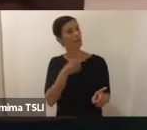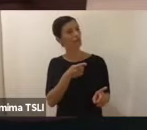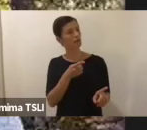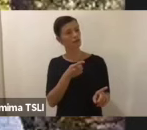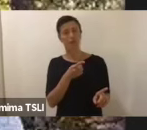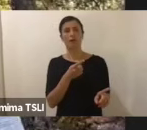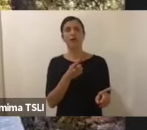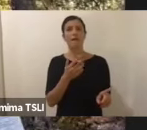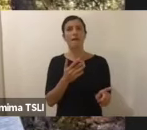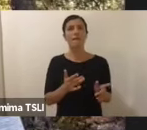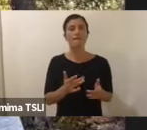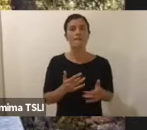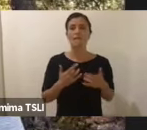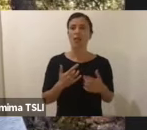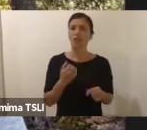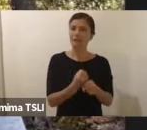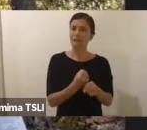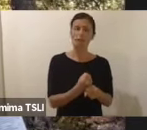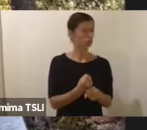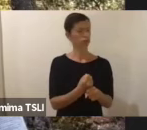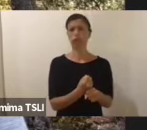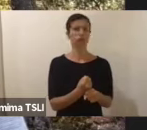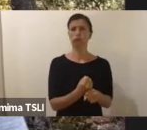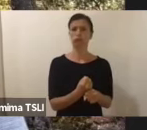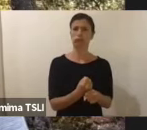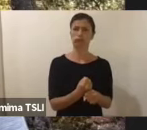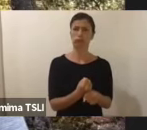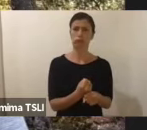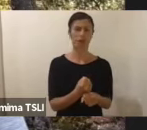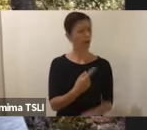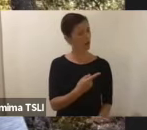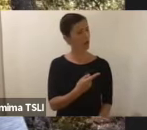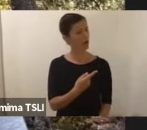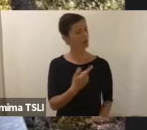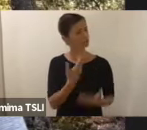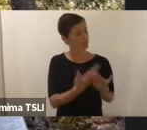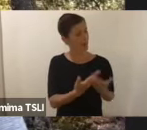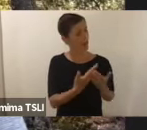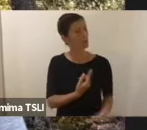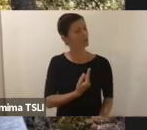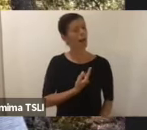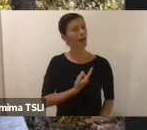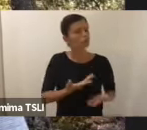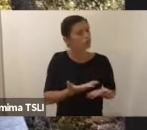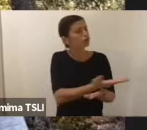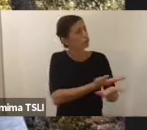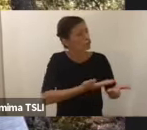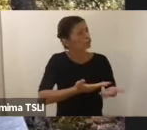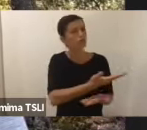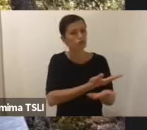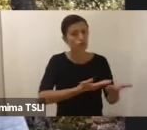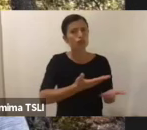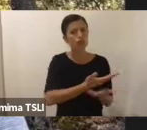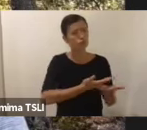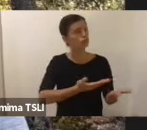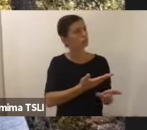forbid any mention of them in fact you do the opposite you educate yourself you talk to people who have been through it